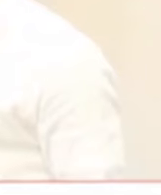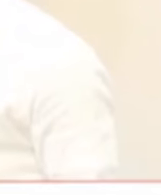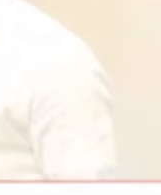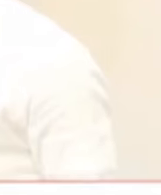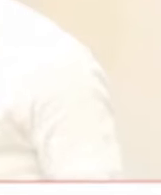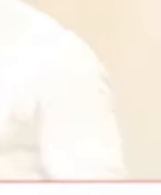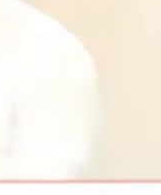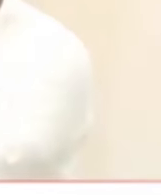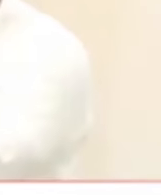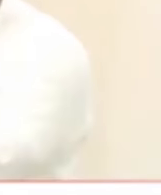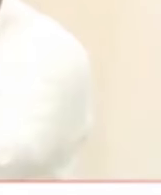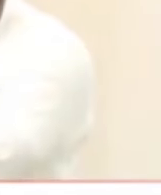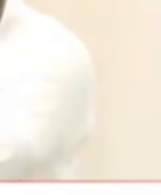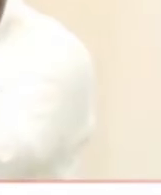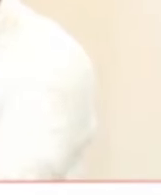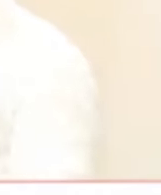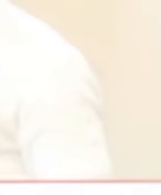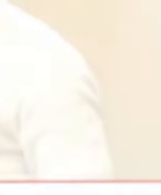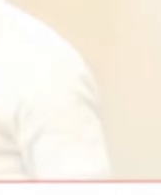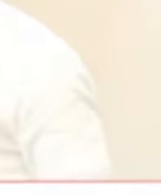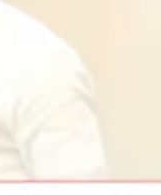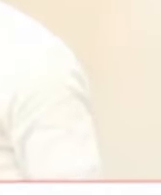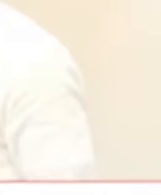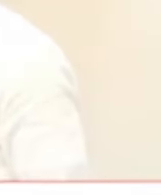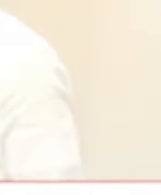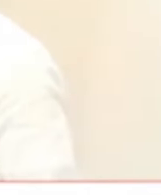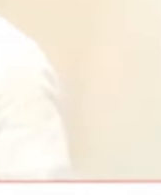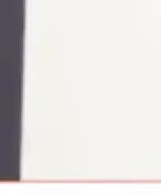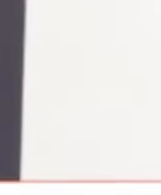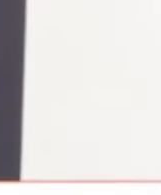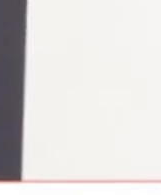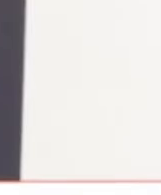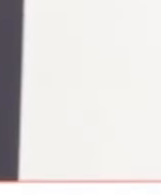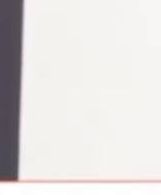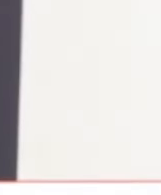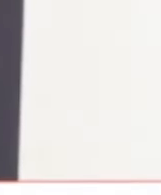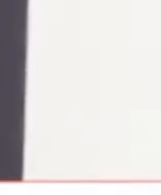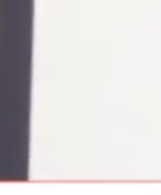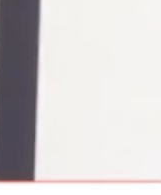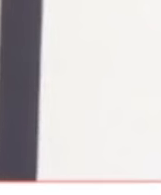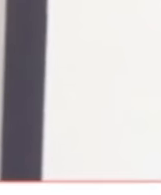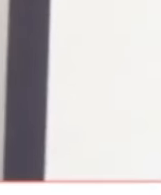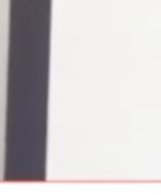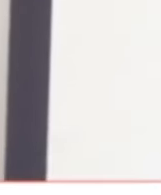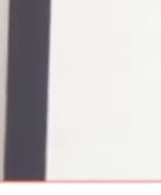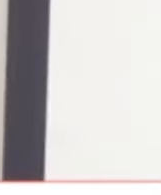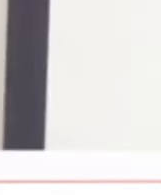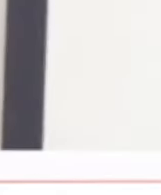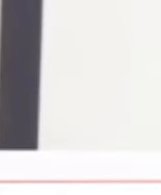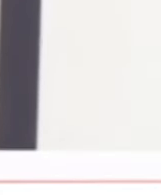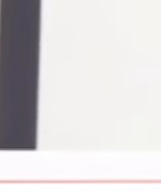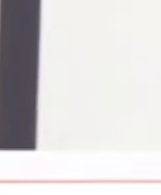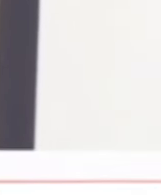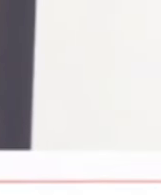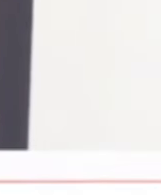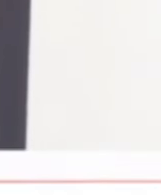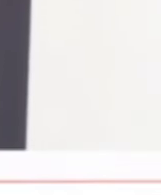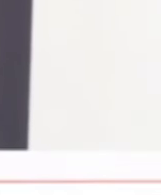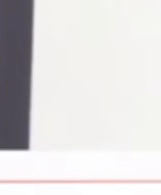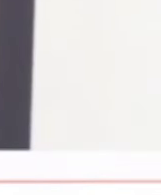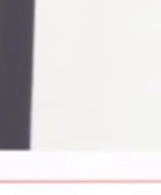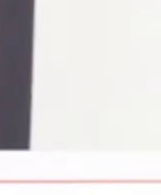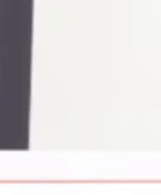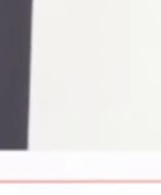totality. I repeat that. I urge you to have the new law implemented in